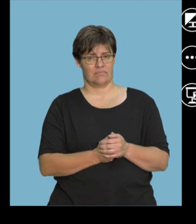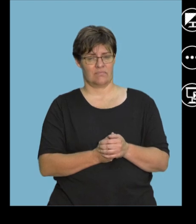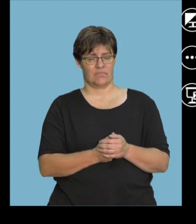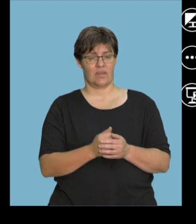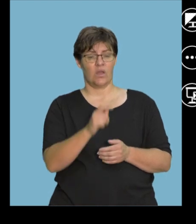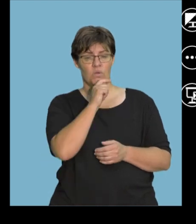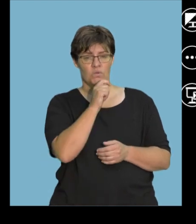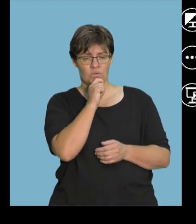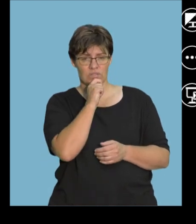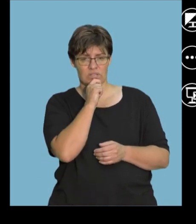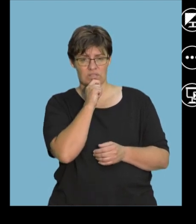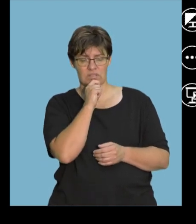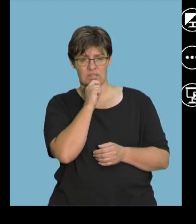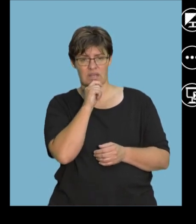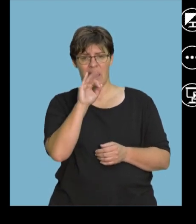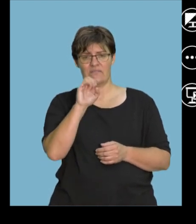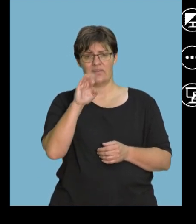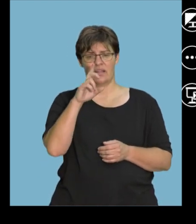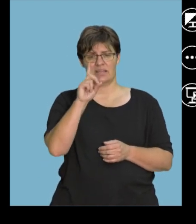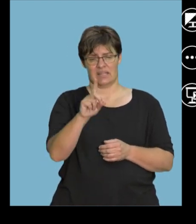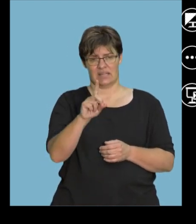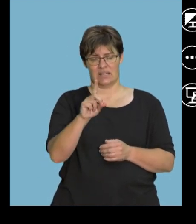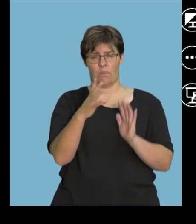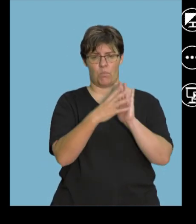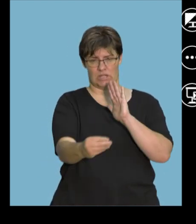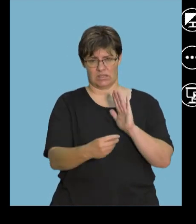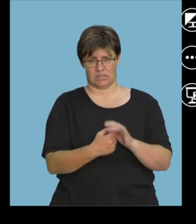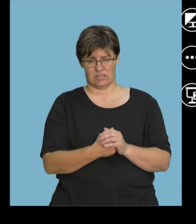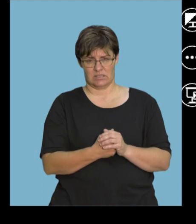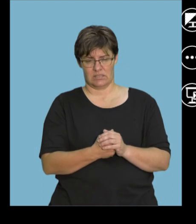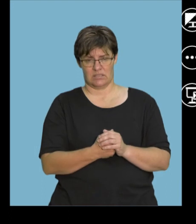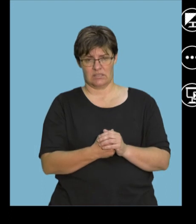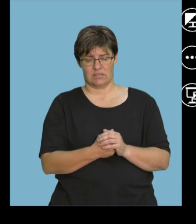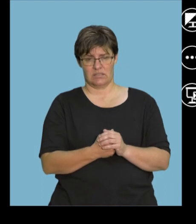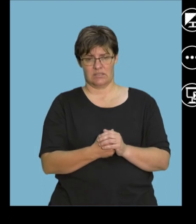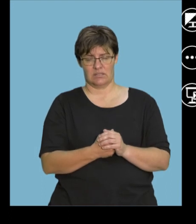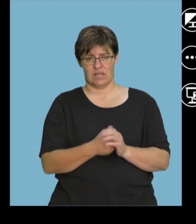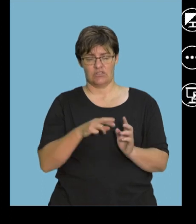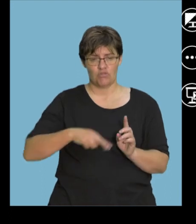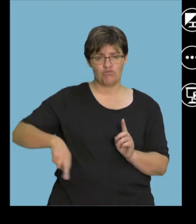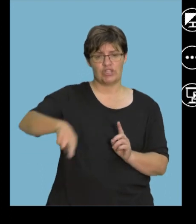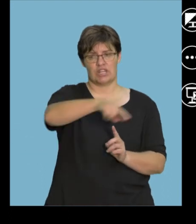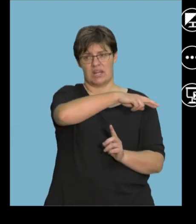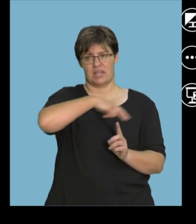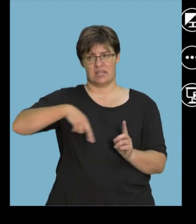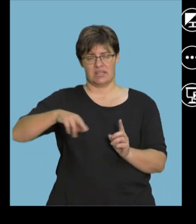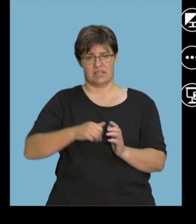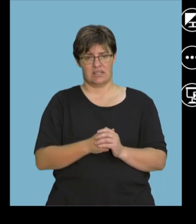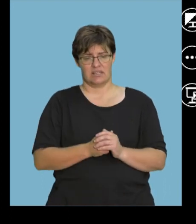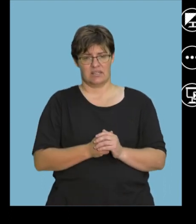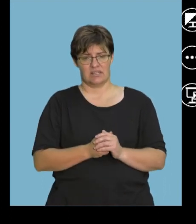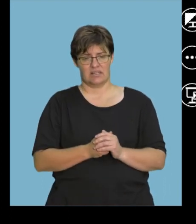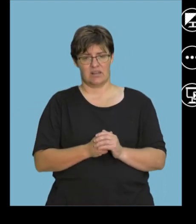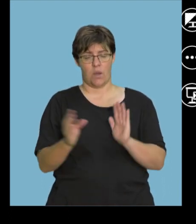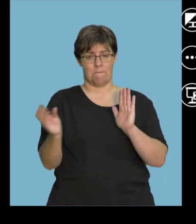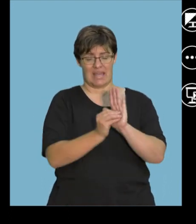All right, and then we use a model of a field. So a field is just actually, a region outside,